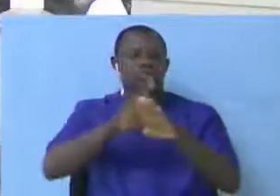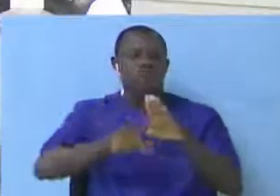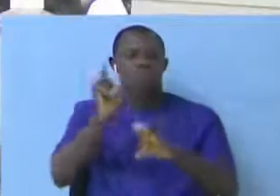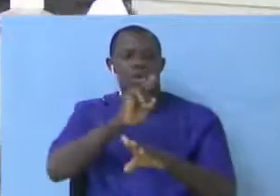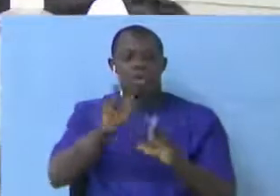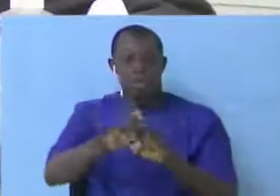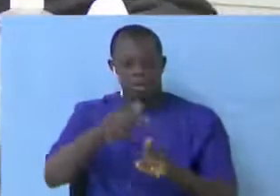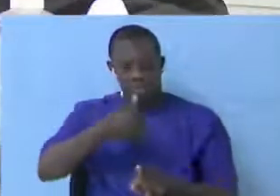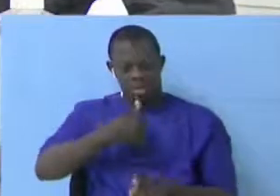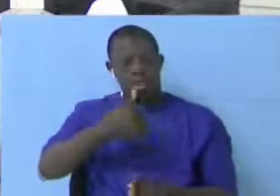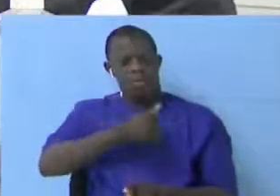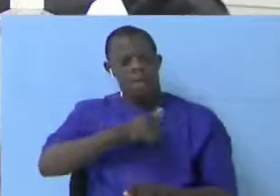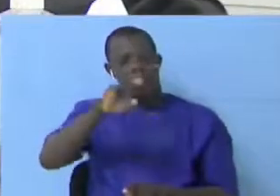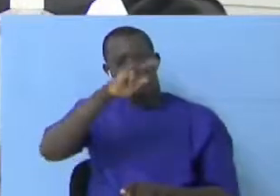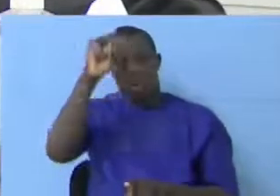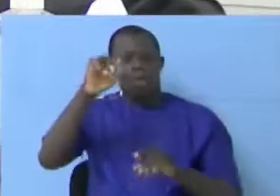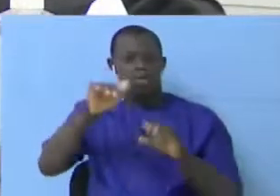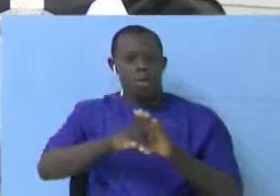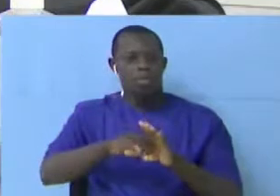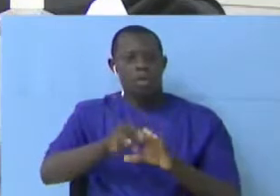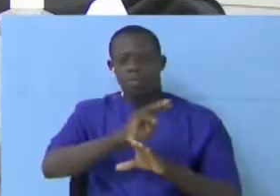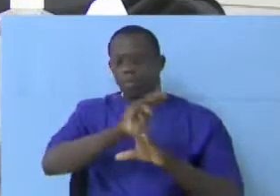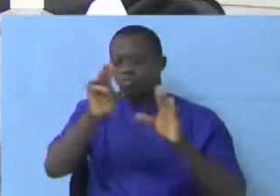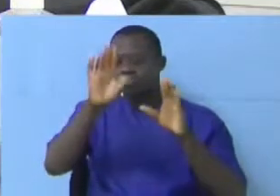me and my staff, we were not going to deal with it. There